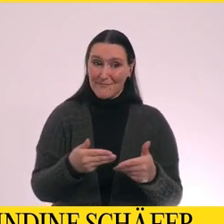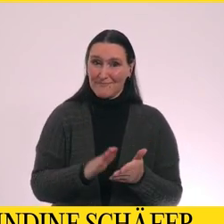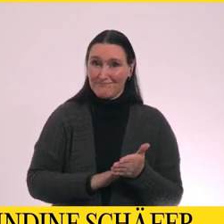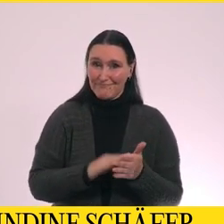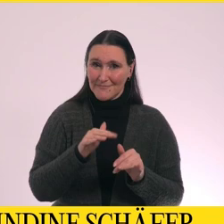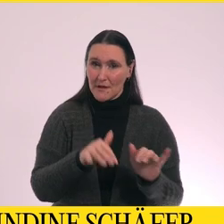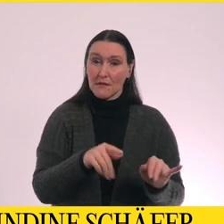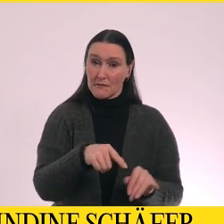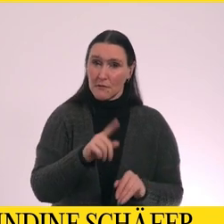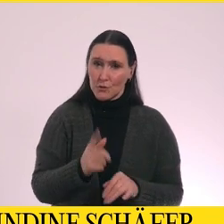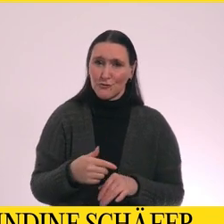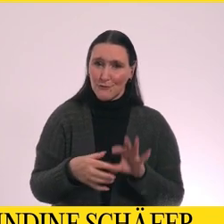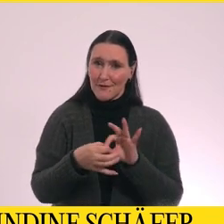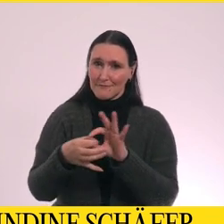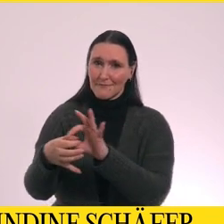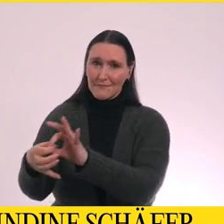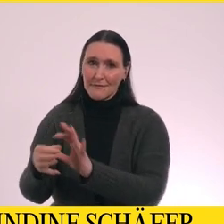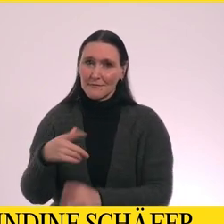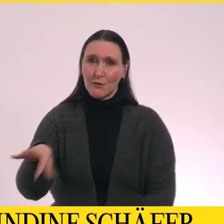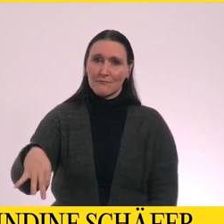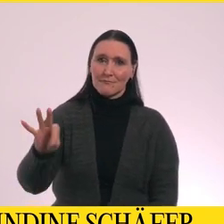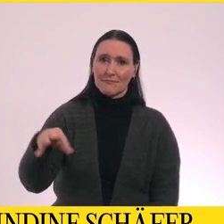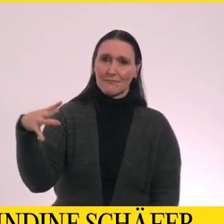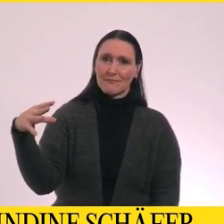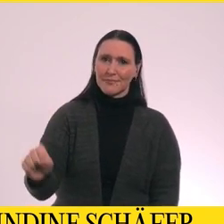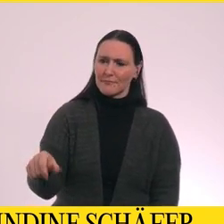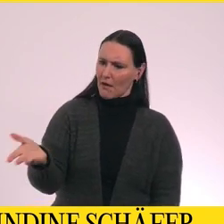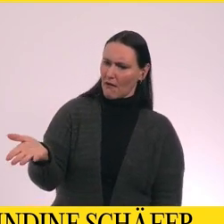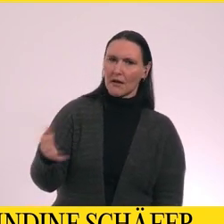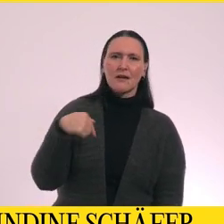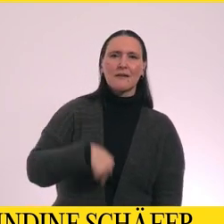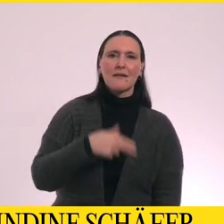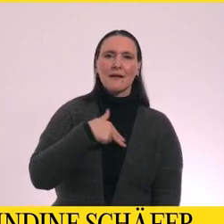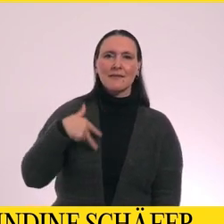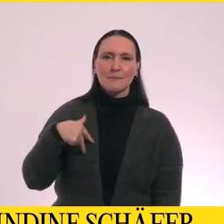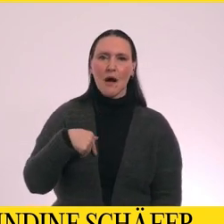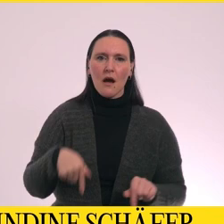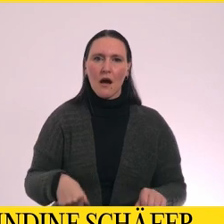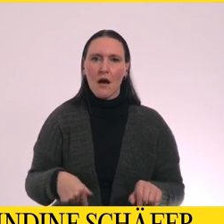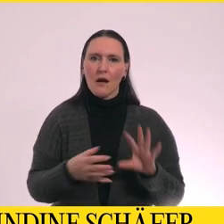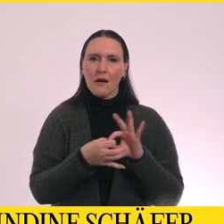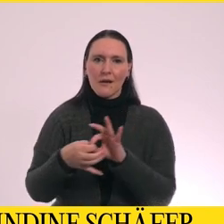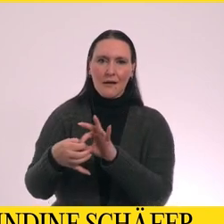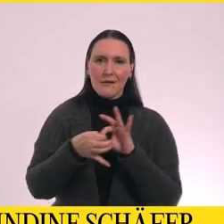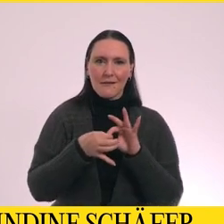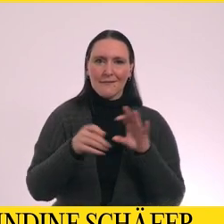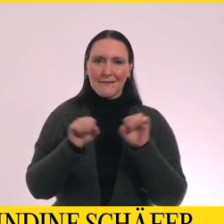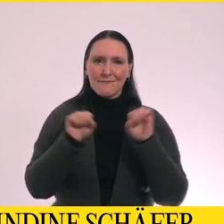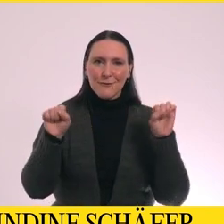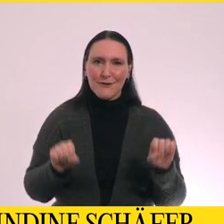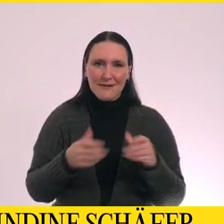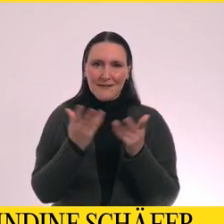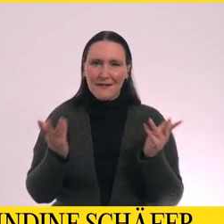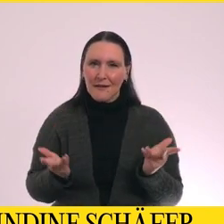This chain is what we assist inside the Denmark context, is